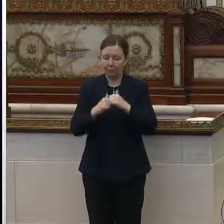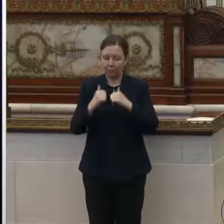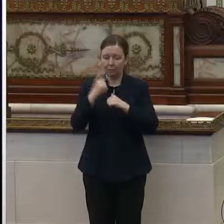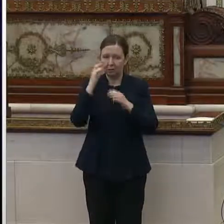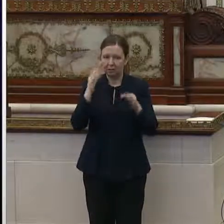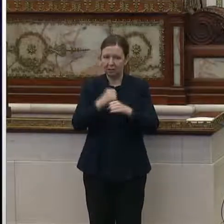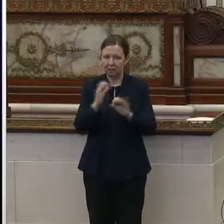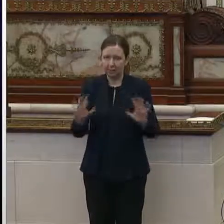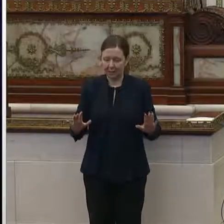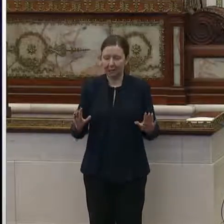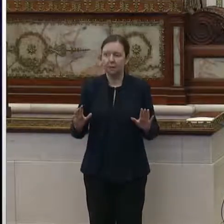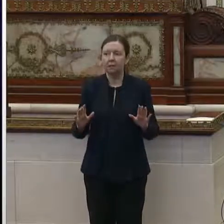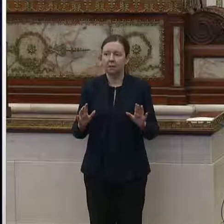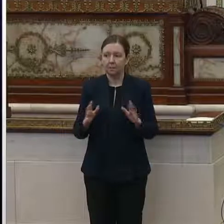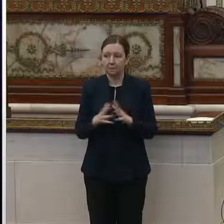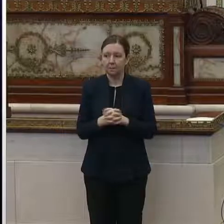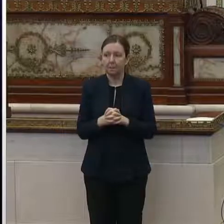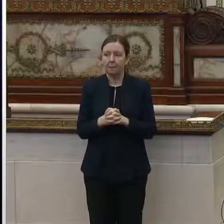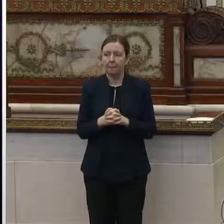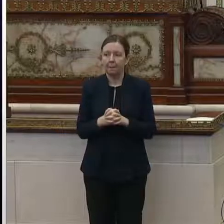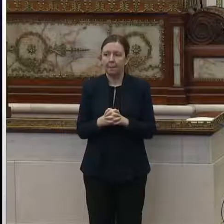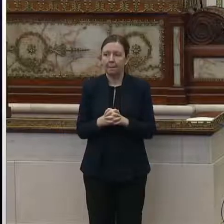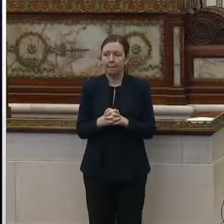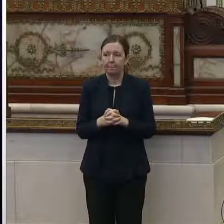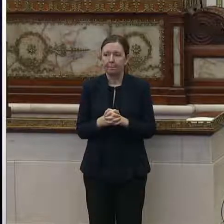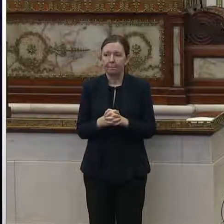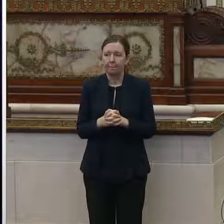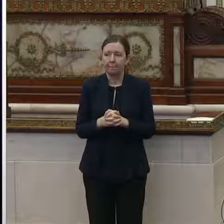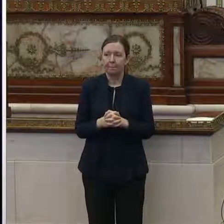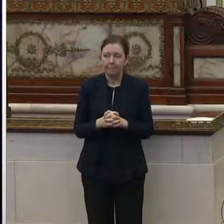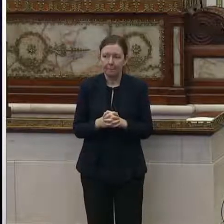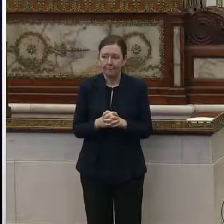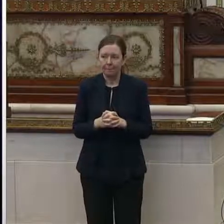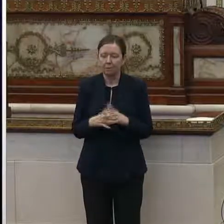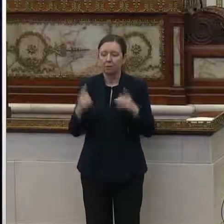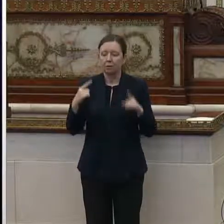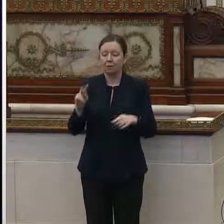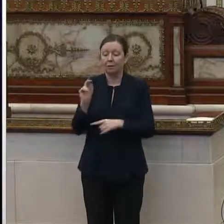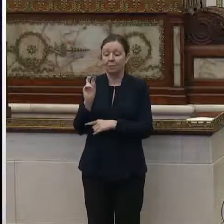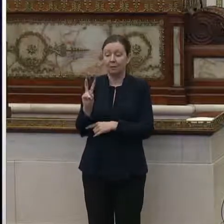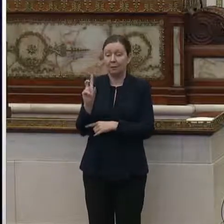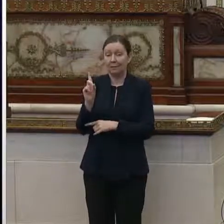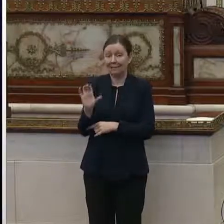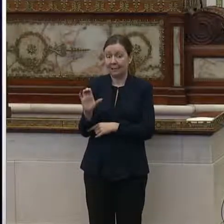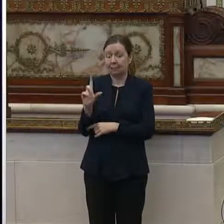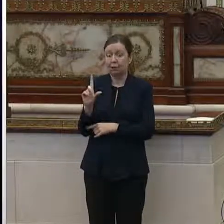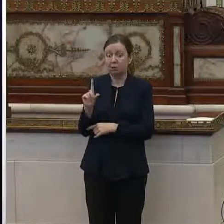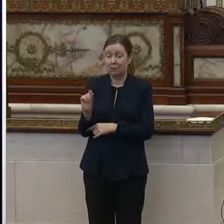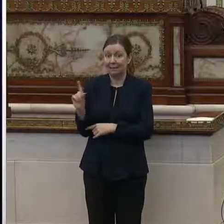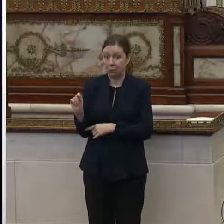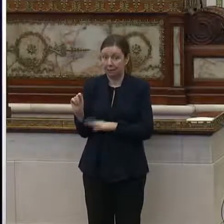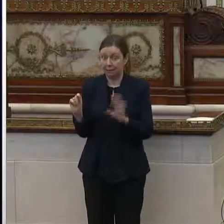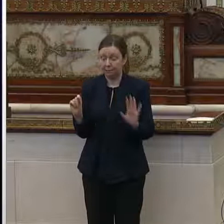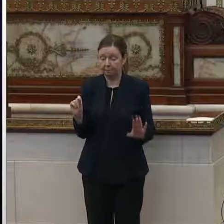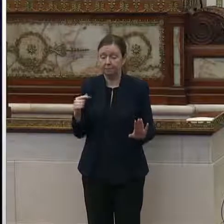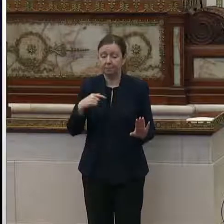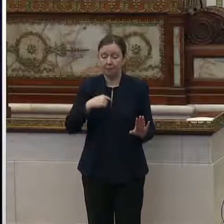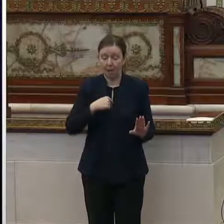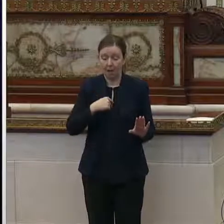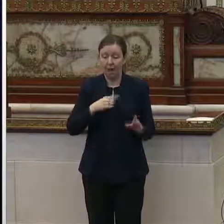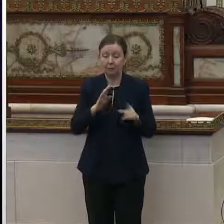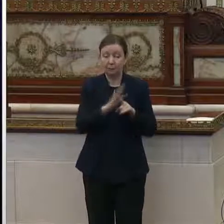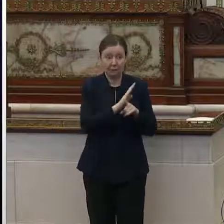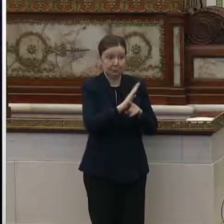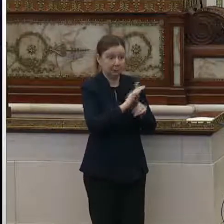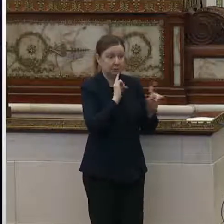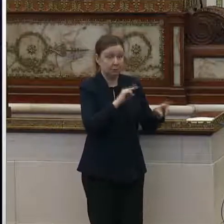making, so that might explain a little bit better. So during November and December of 2020, I was very busy